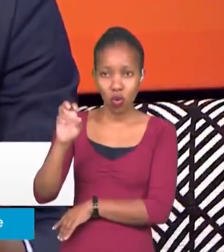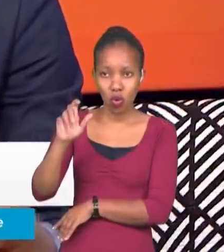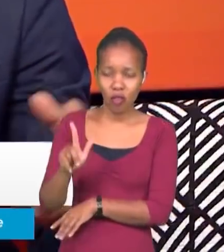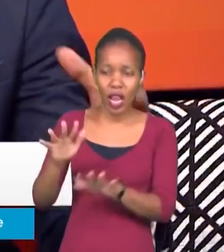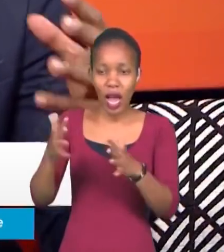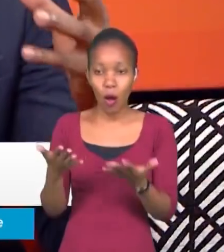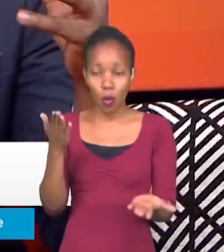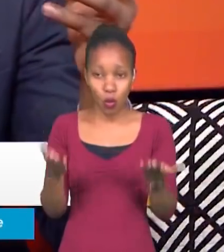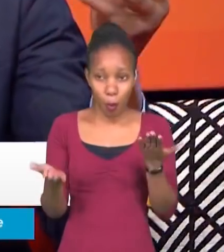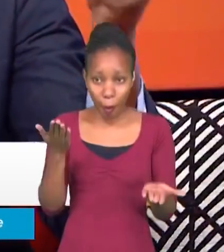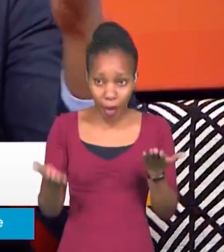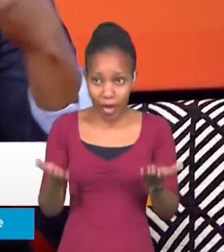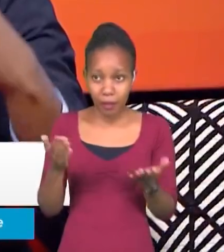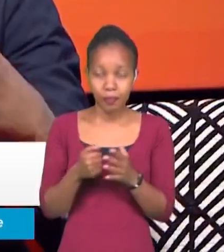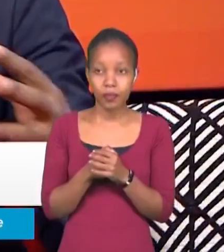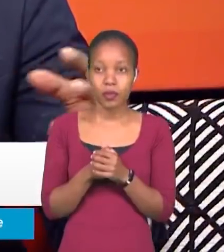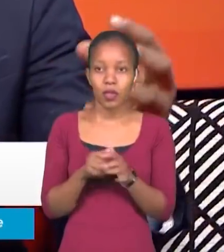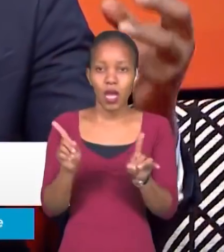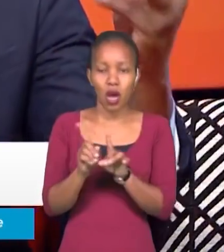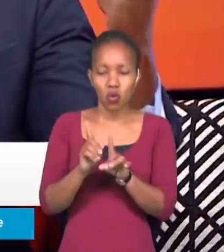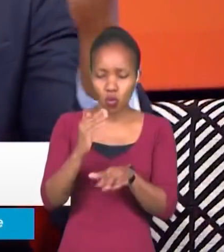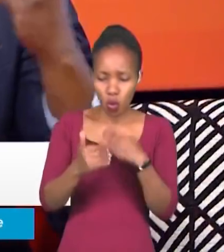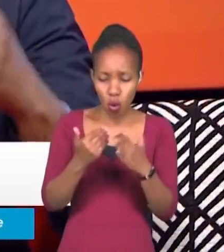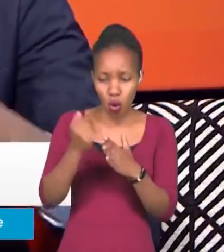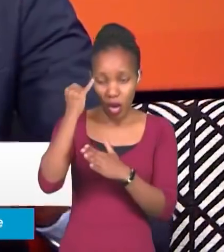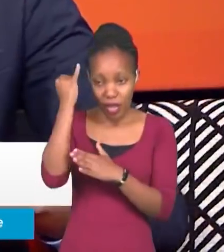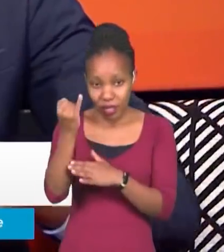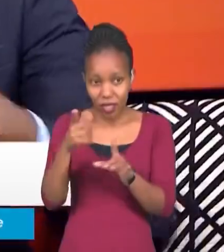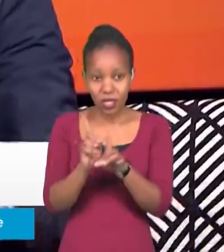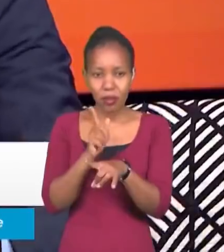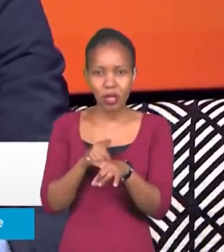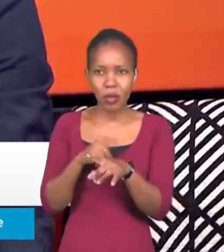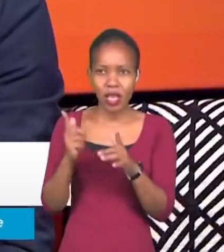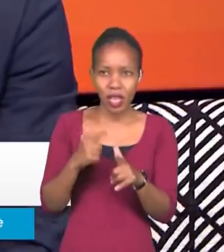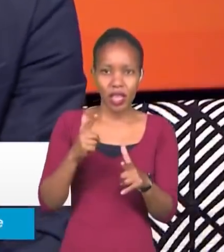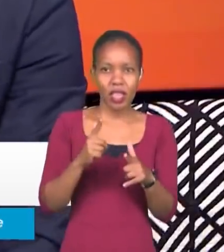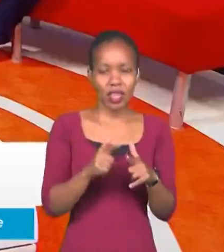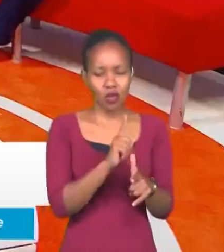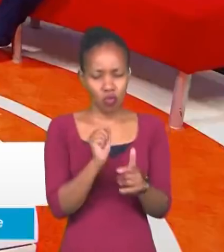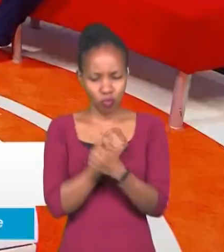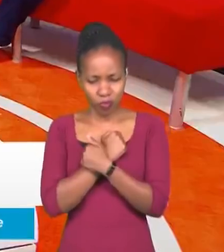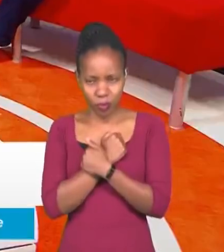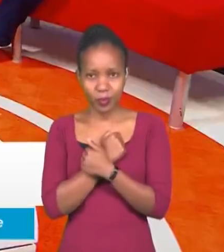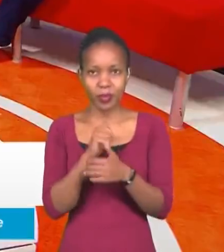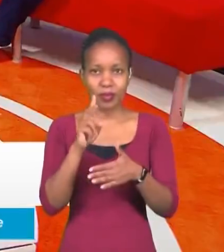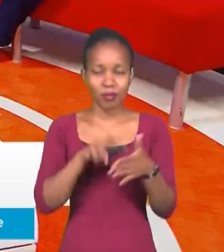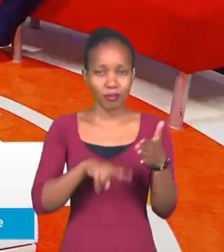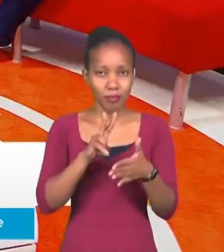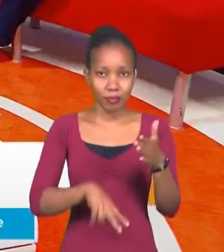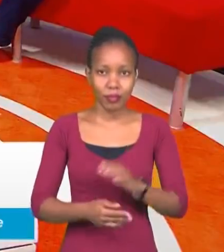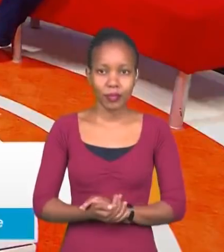this? And of course, just amalgamating all the ideas at once, and of course, now getting even addicted at the same time. It's